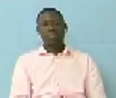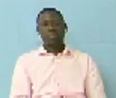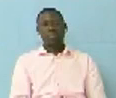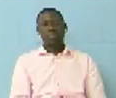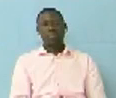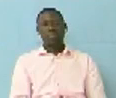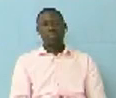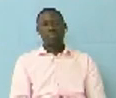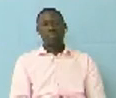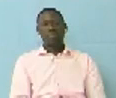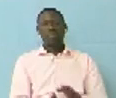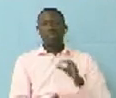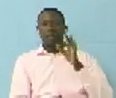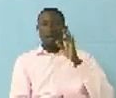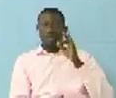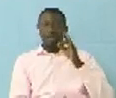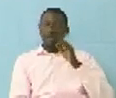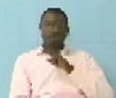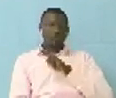Counsel, it is not true.